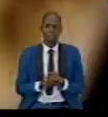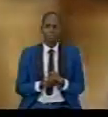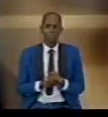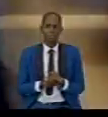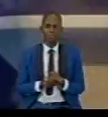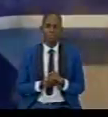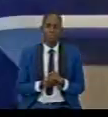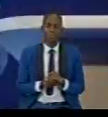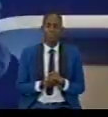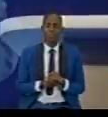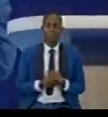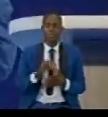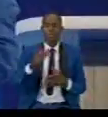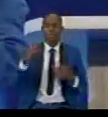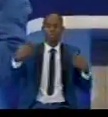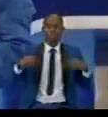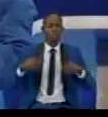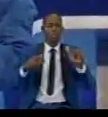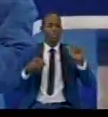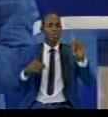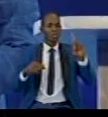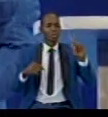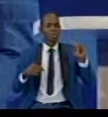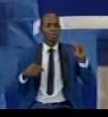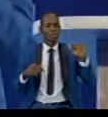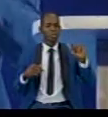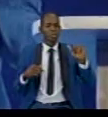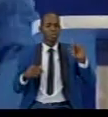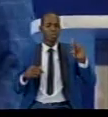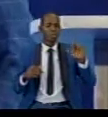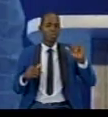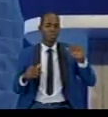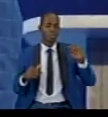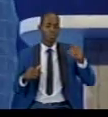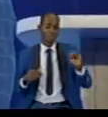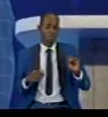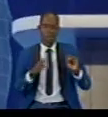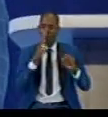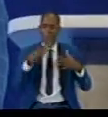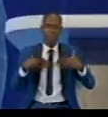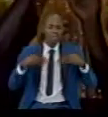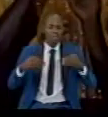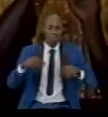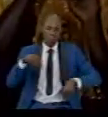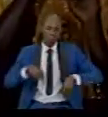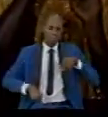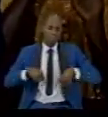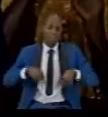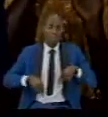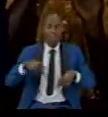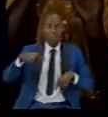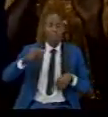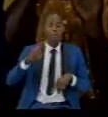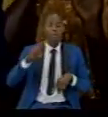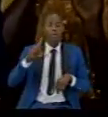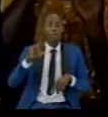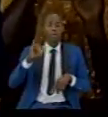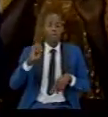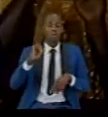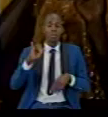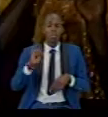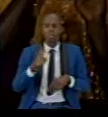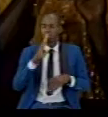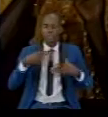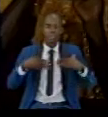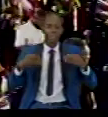arthritis be healed policies be healed broken bones